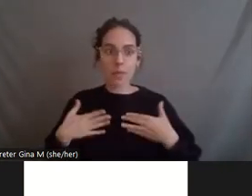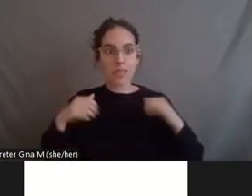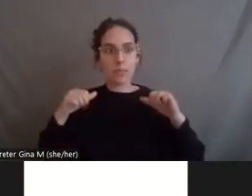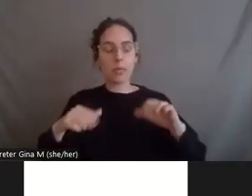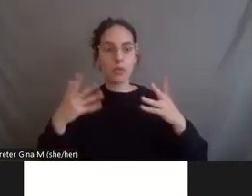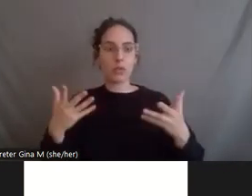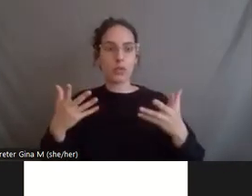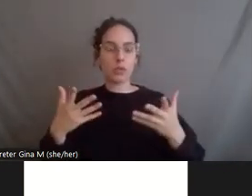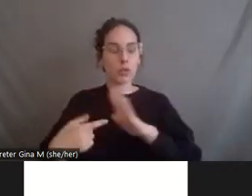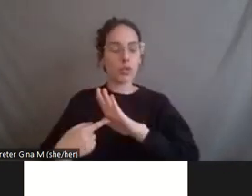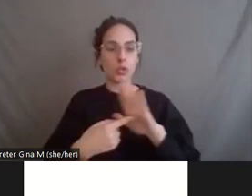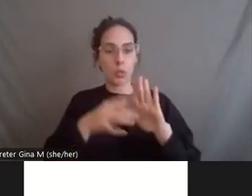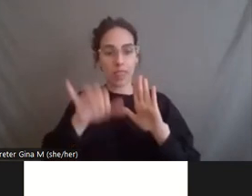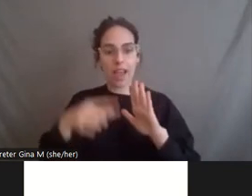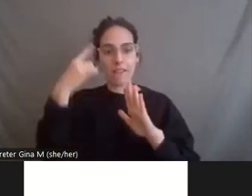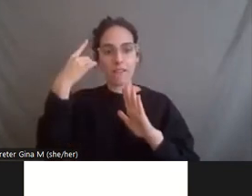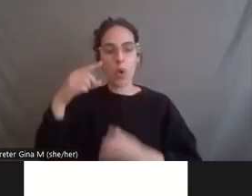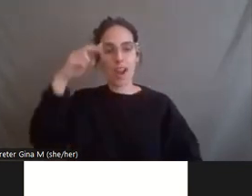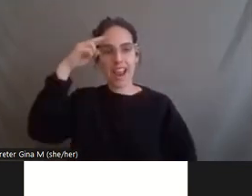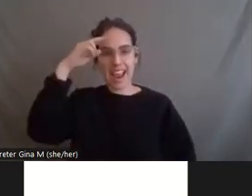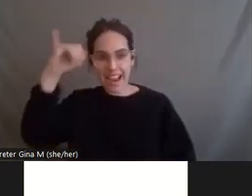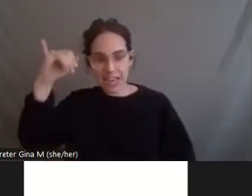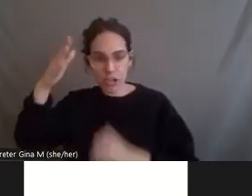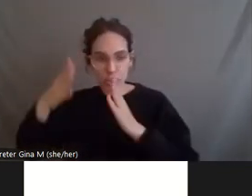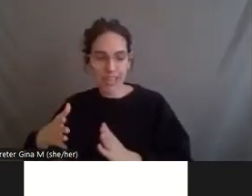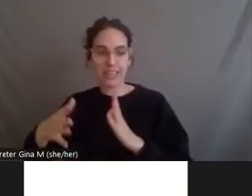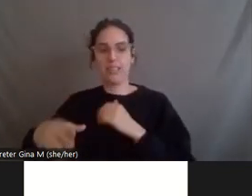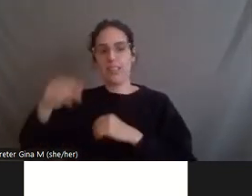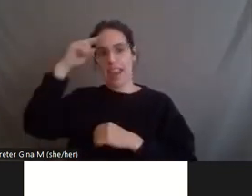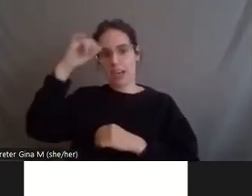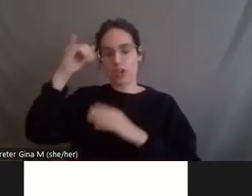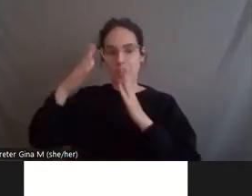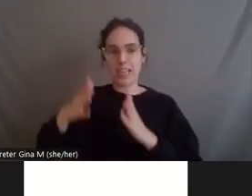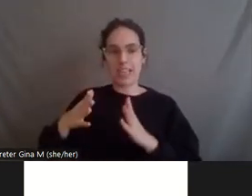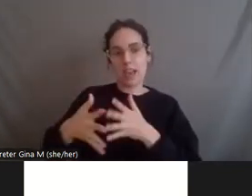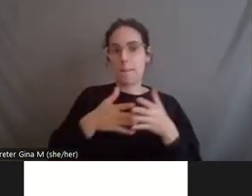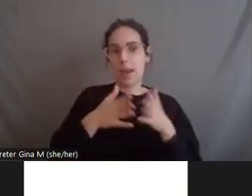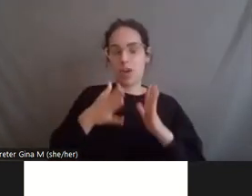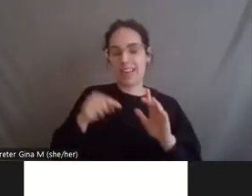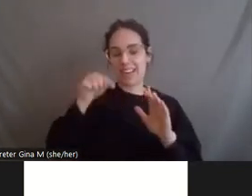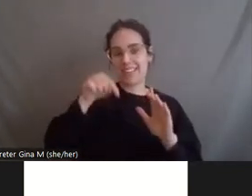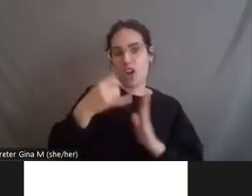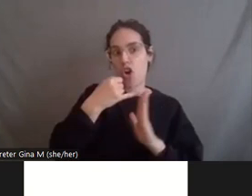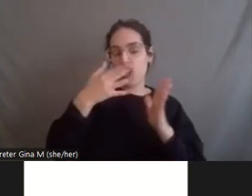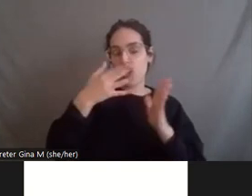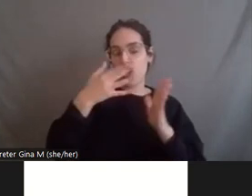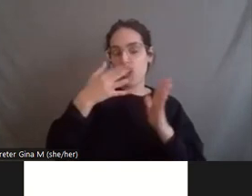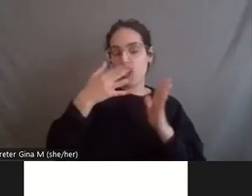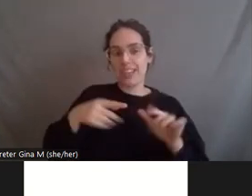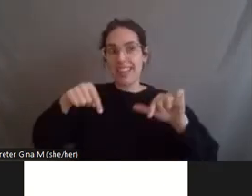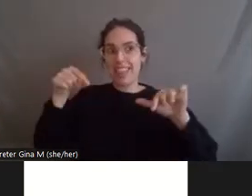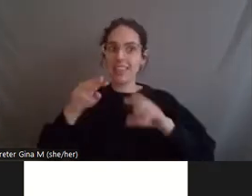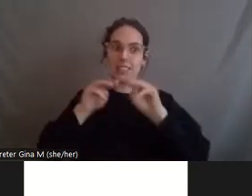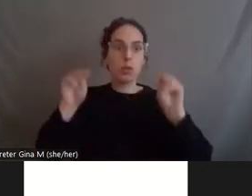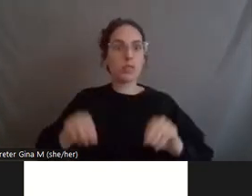for Haitian American, Chicago artists. Again, a lot of them showcasing their pieces and their work in a museum for the first